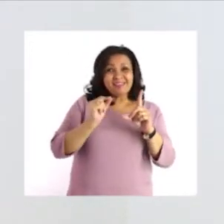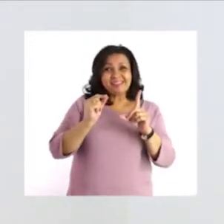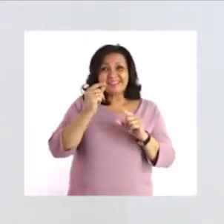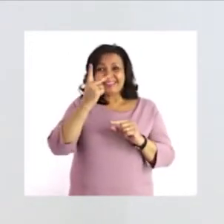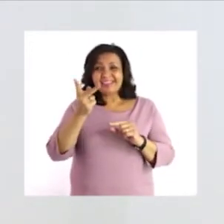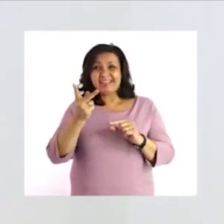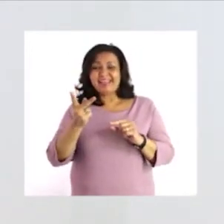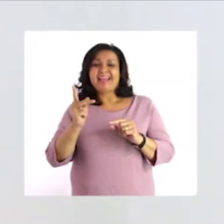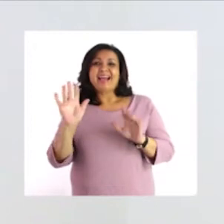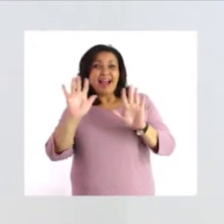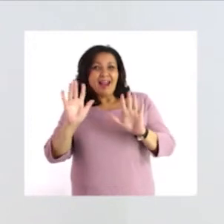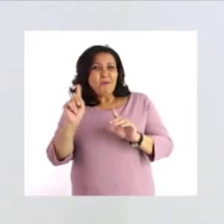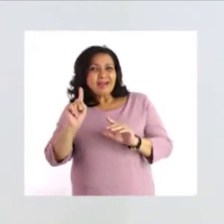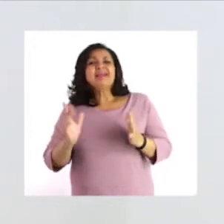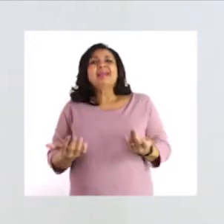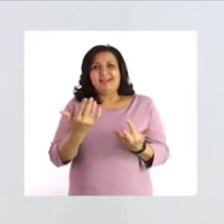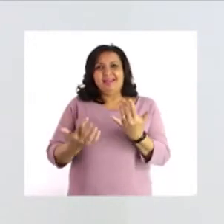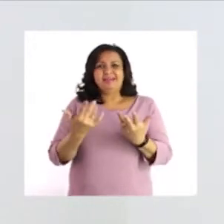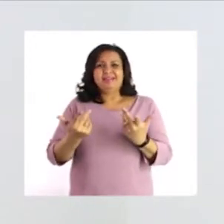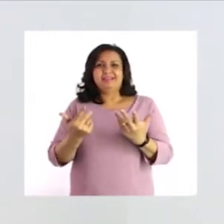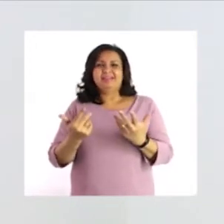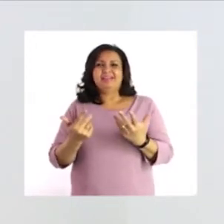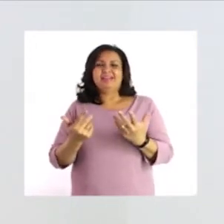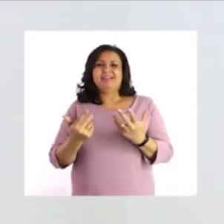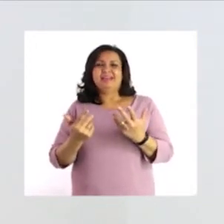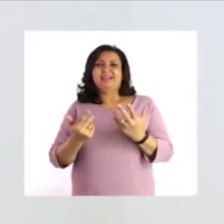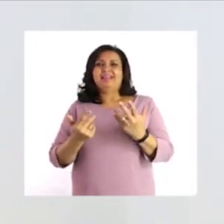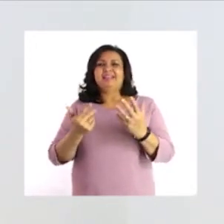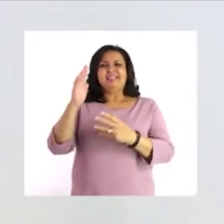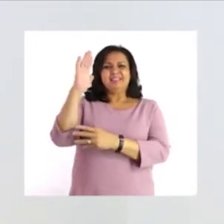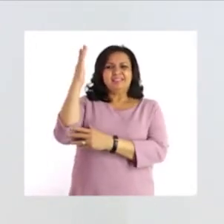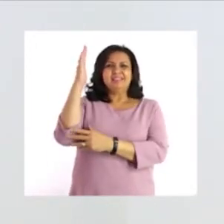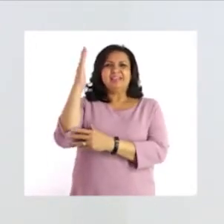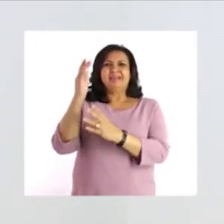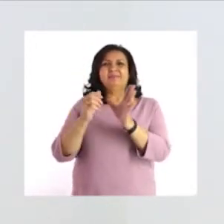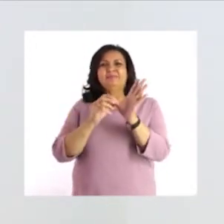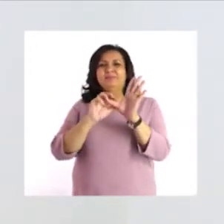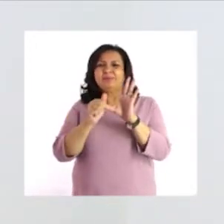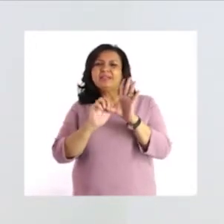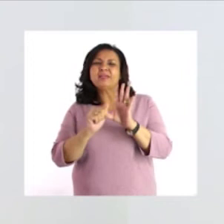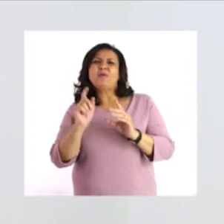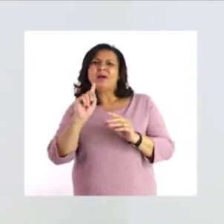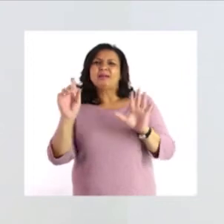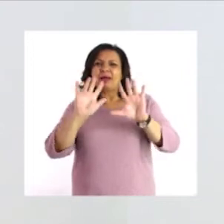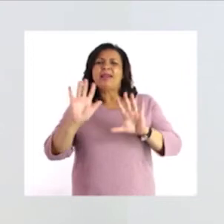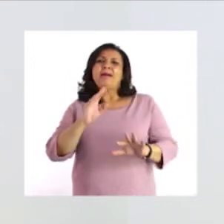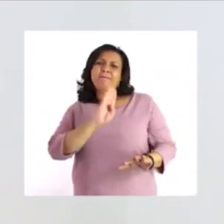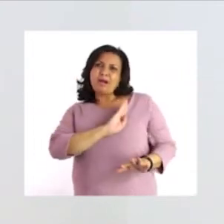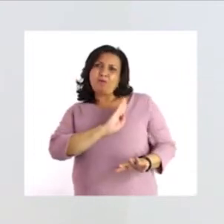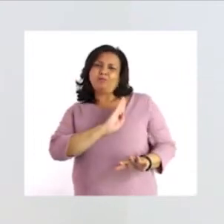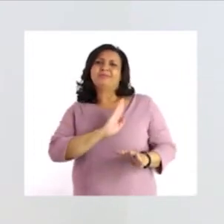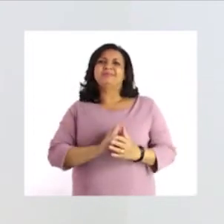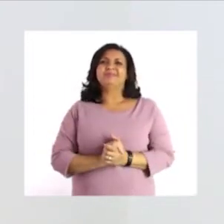that is green. You would look at the branch of the tree and then that's brown. Well, I have